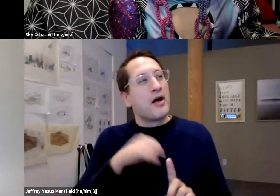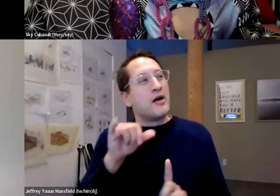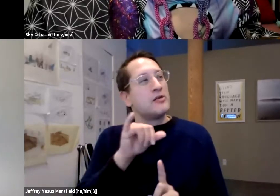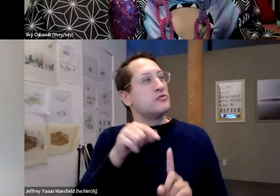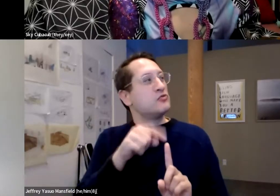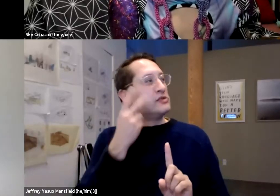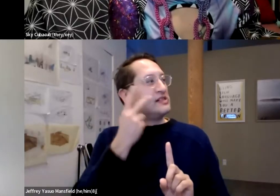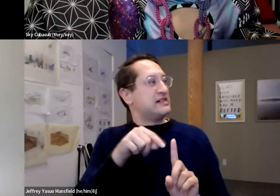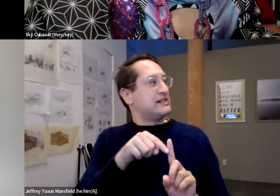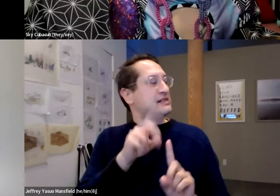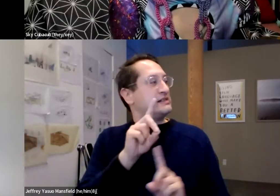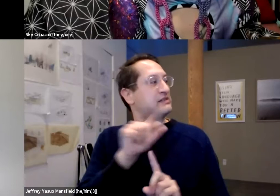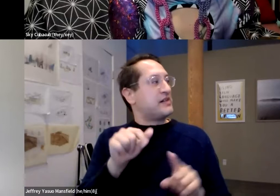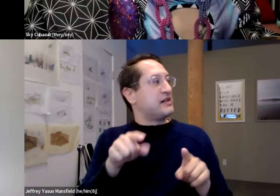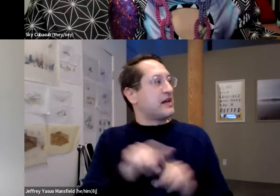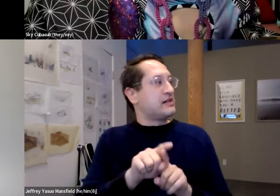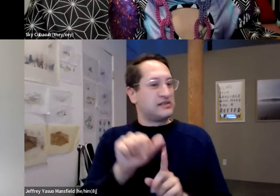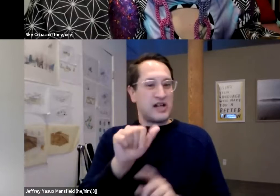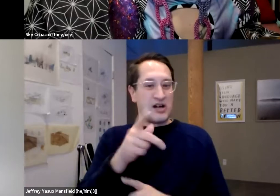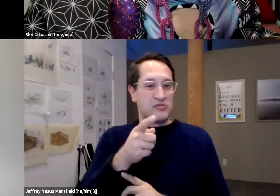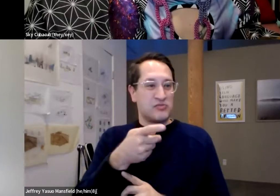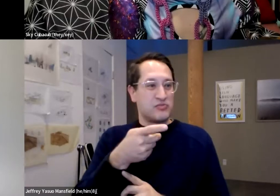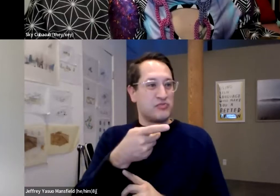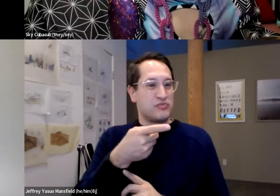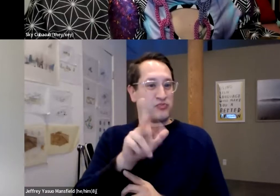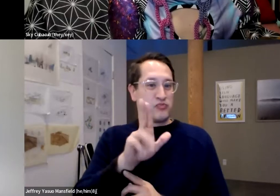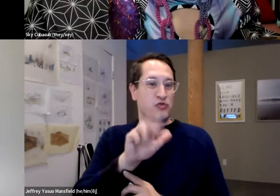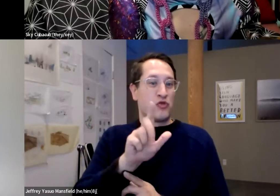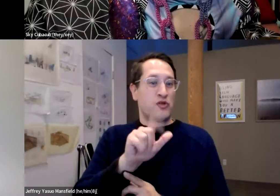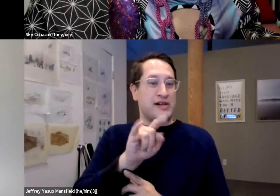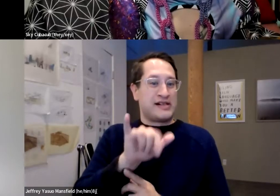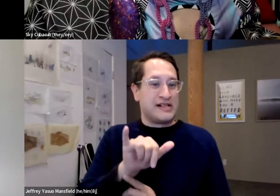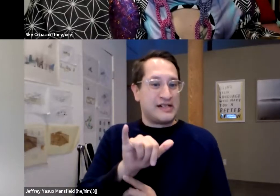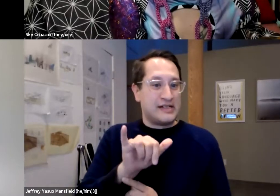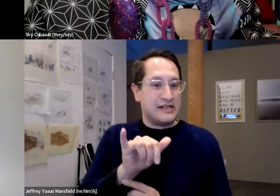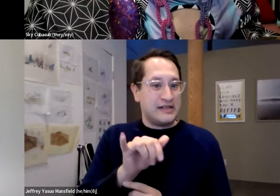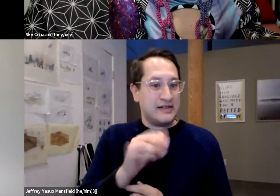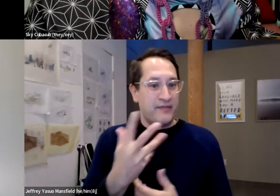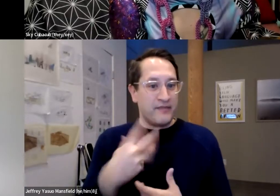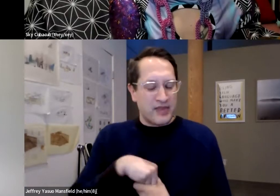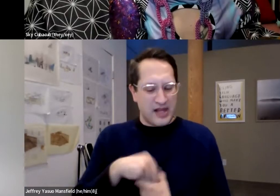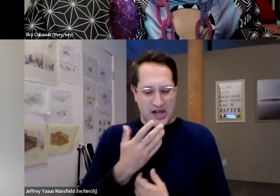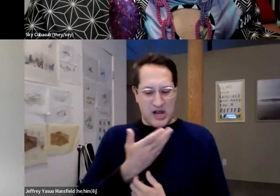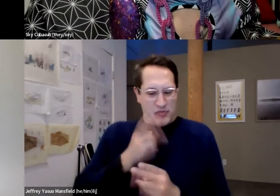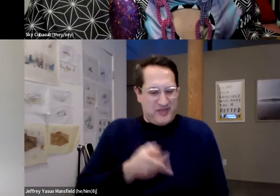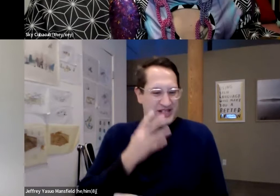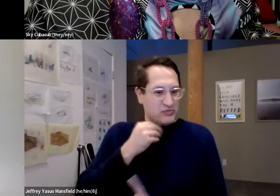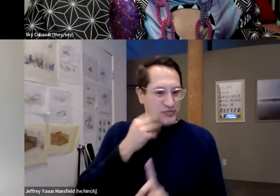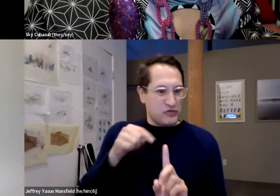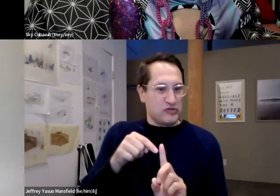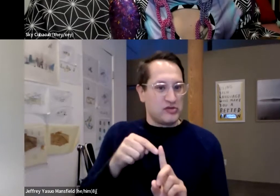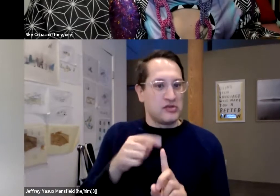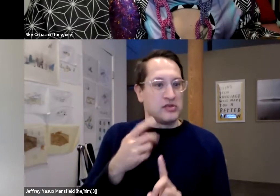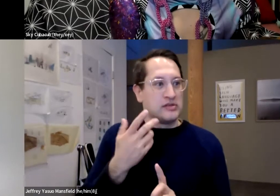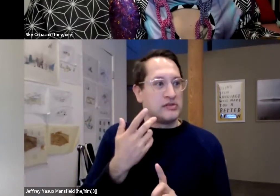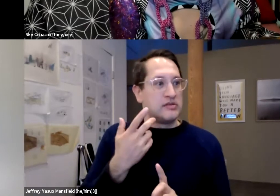that's a perspective. But I also see disability as a plurality as well.